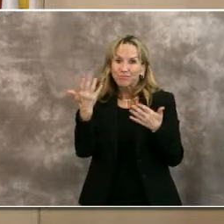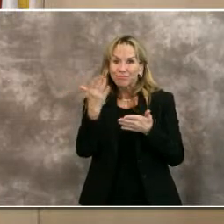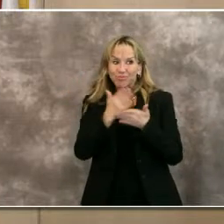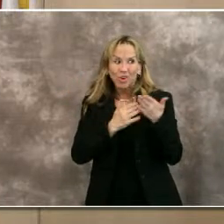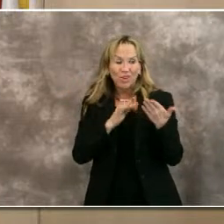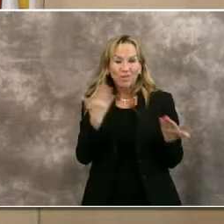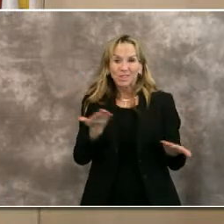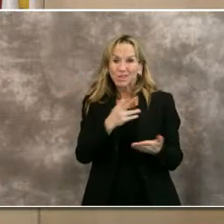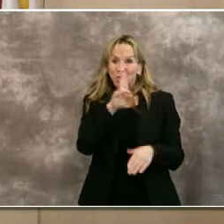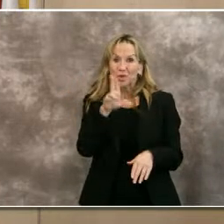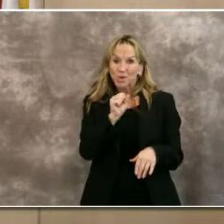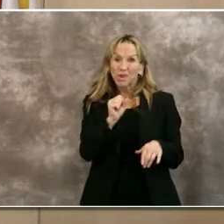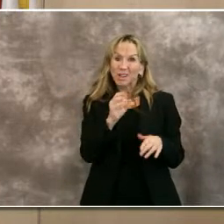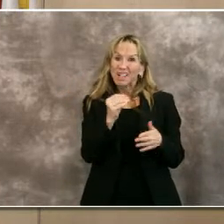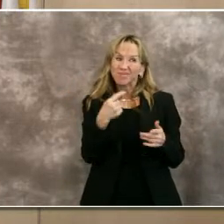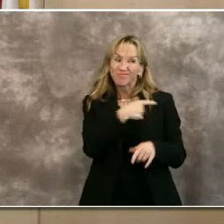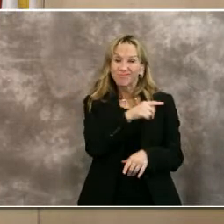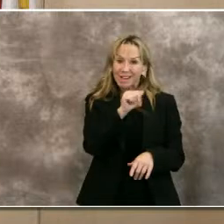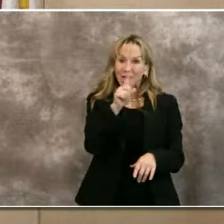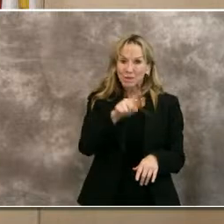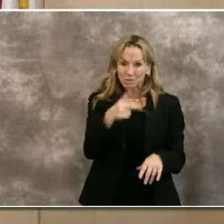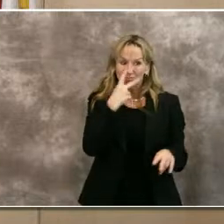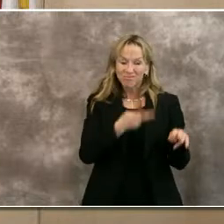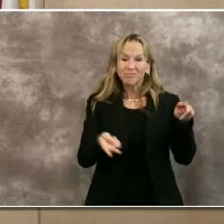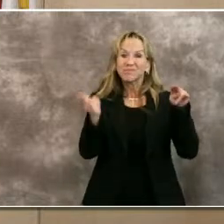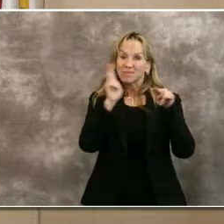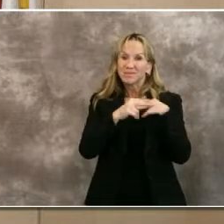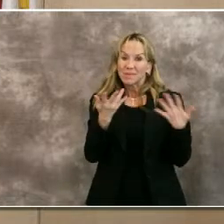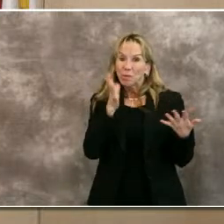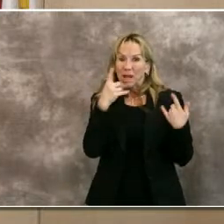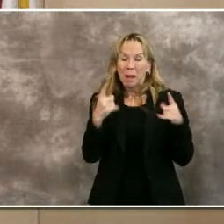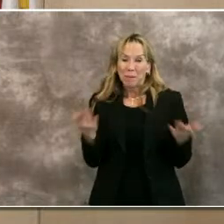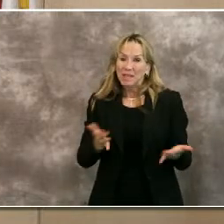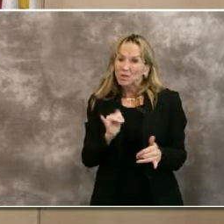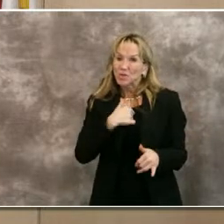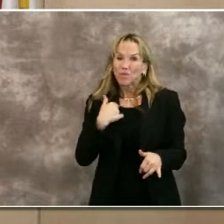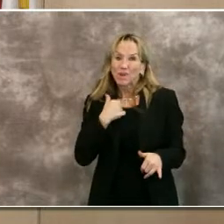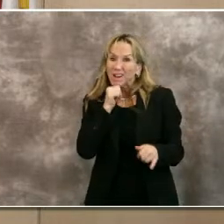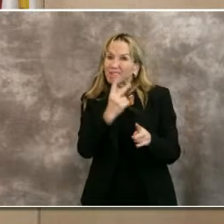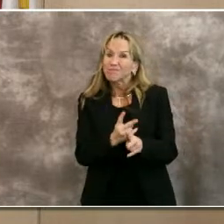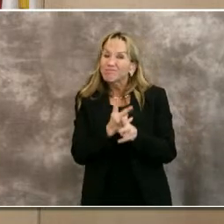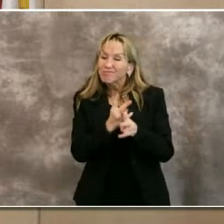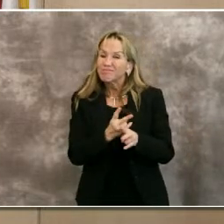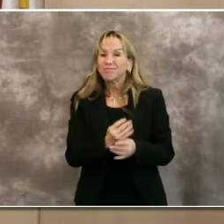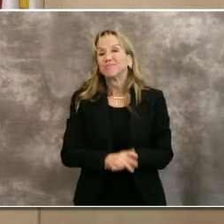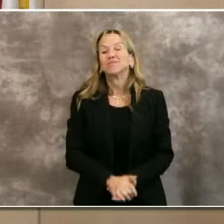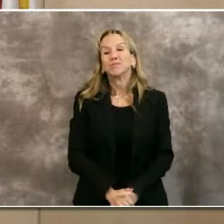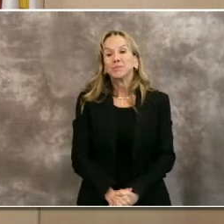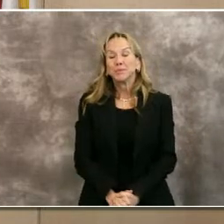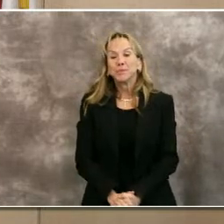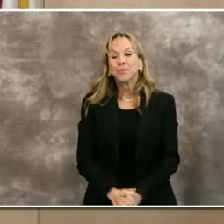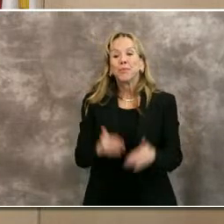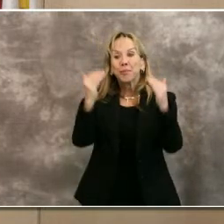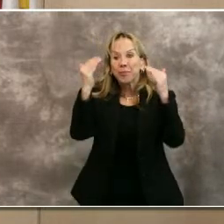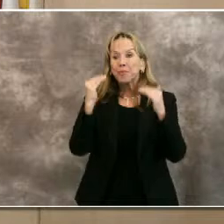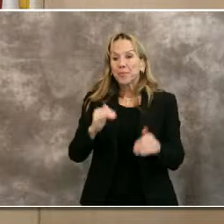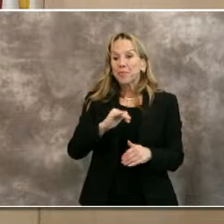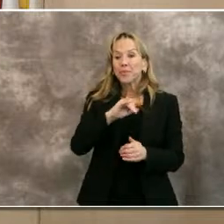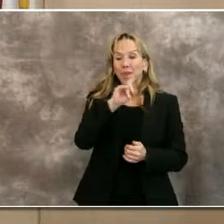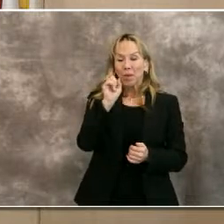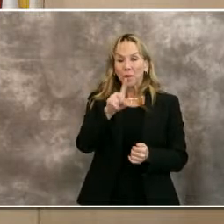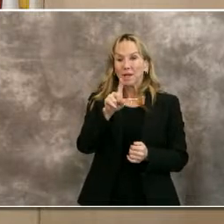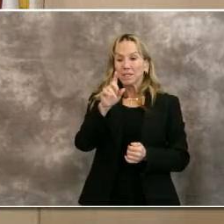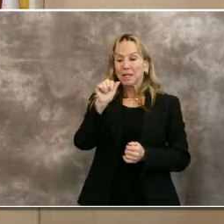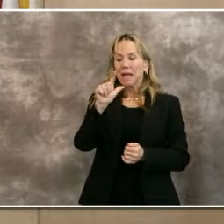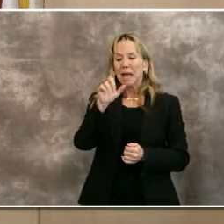country, including Arizona. You're going to be up there for a while. So this next question is from Alexander Nguyen from